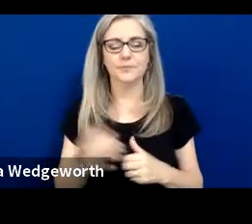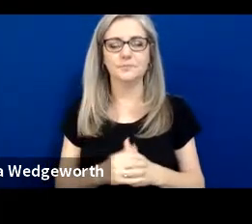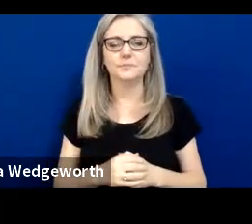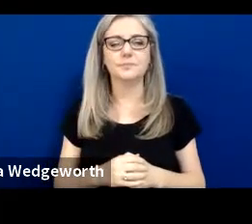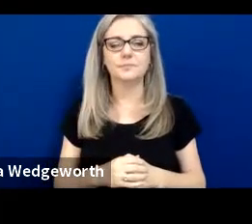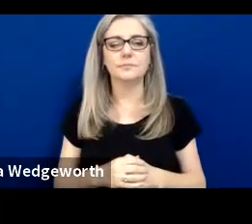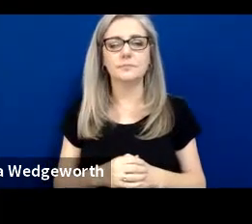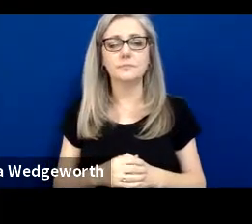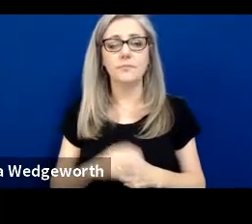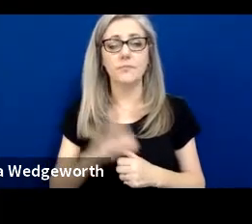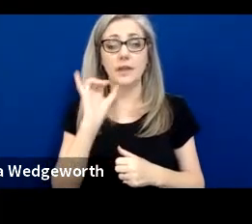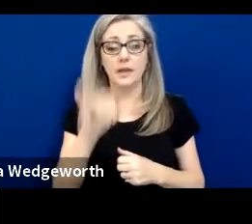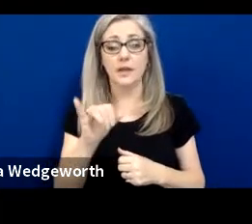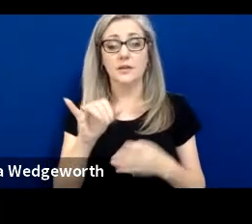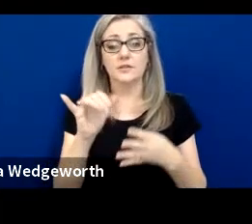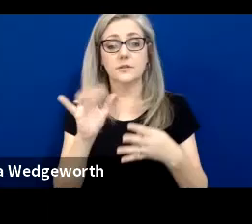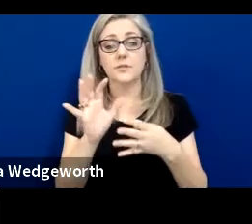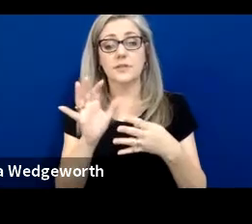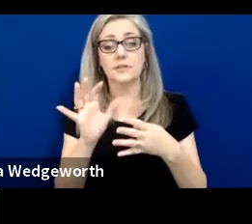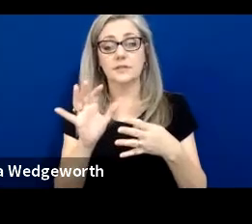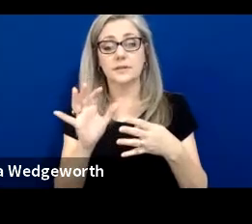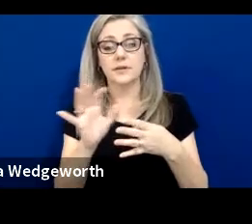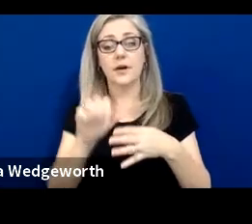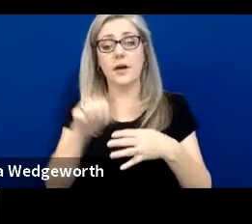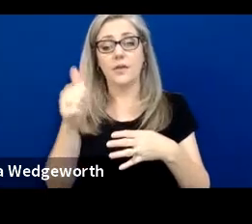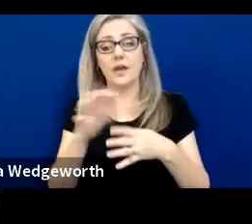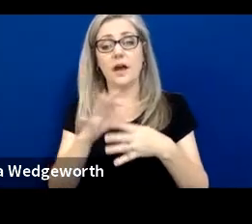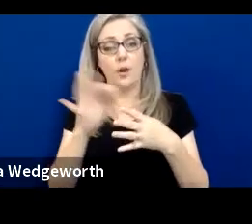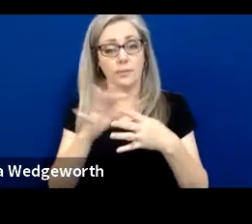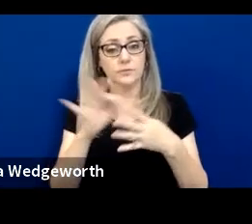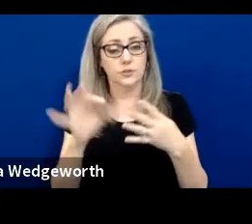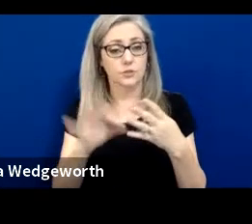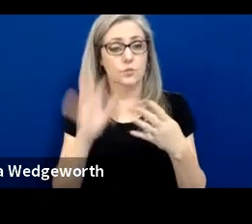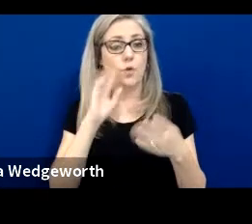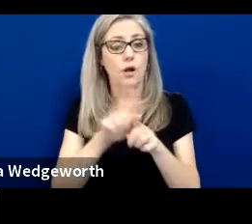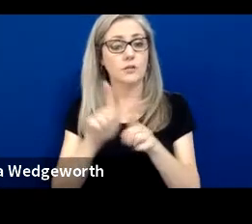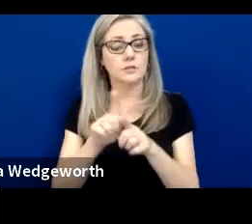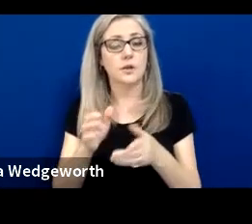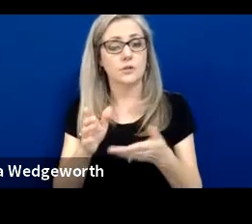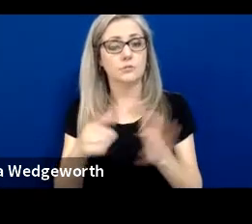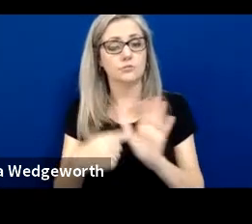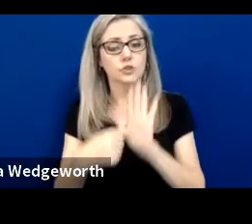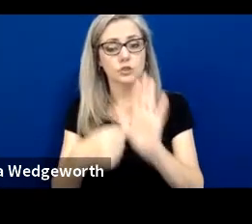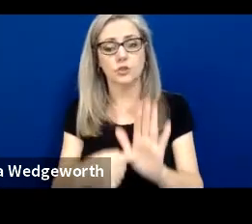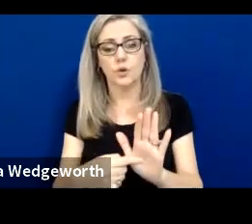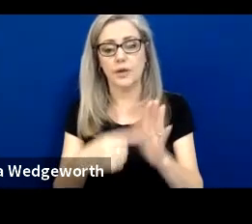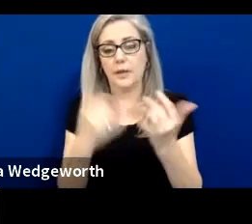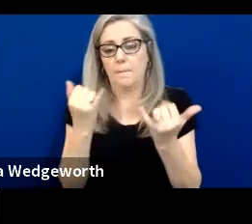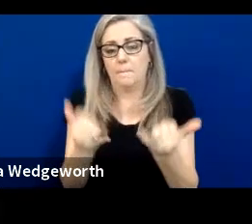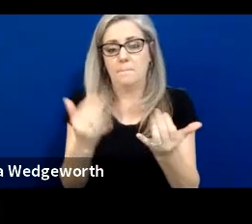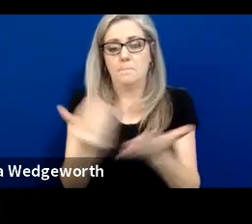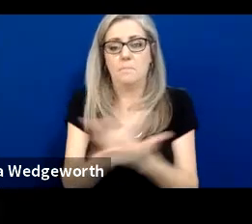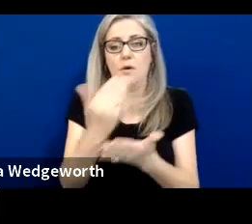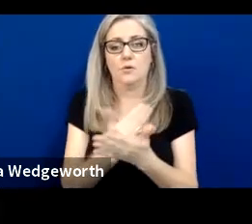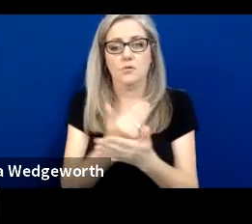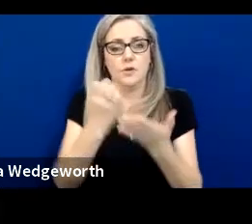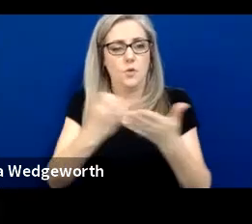this option, we're also proposing some modern equipment on this one, and you'll see that the playground layout is